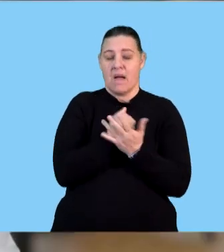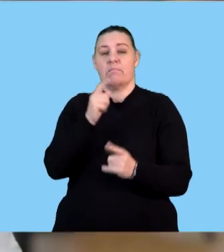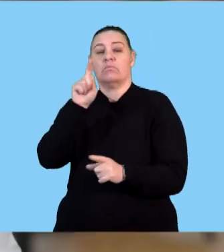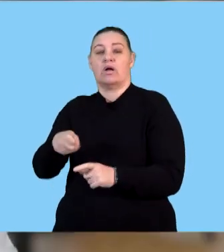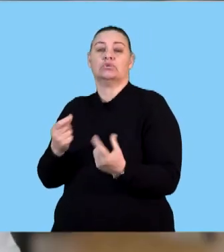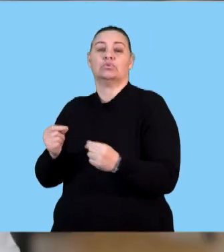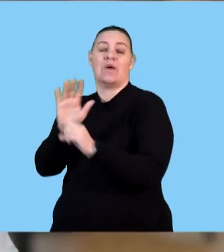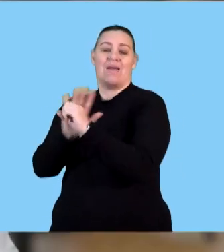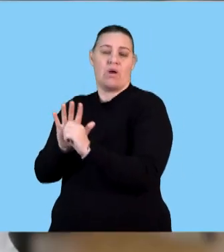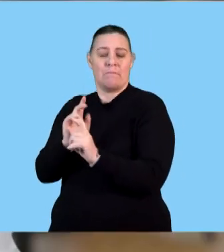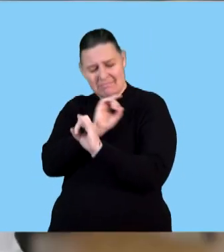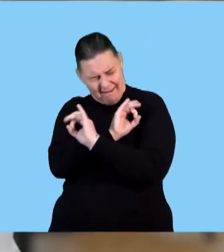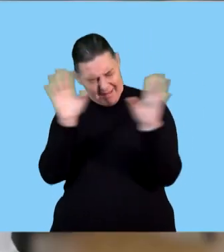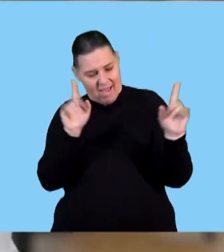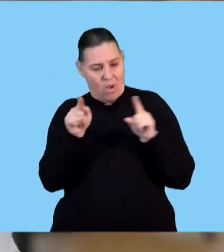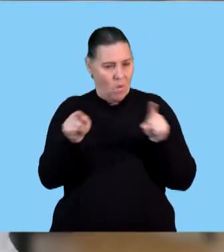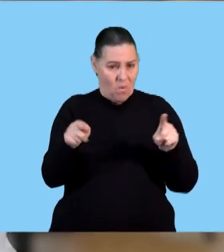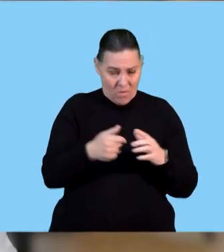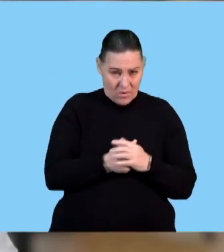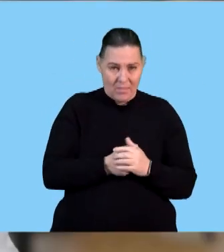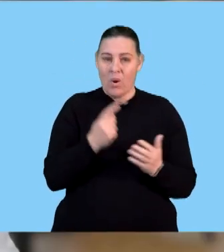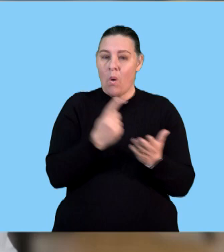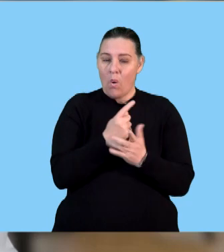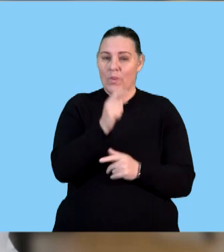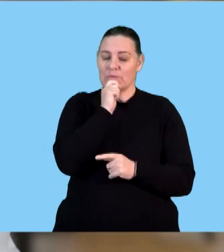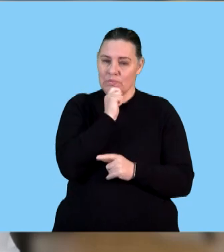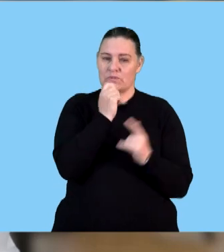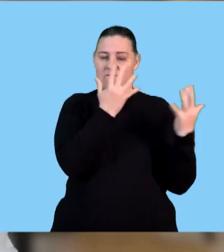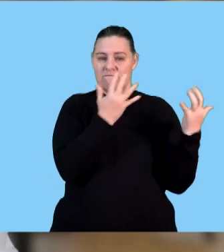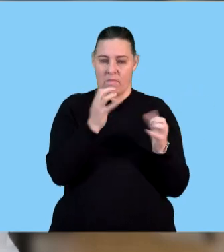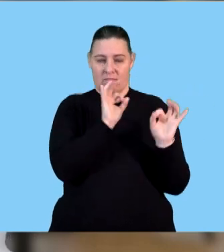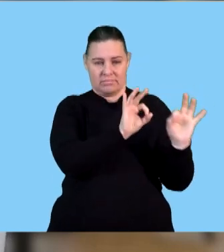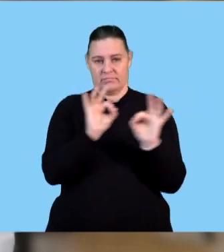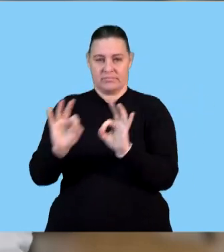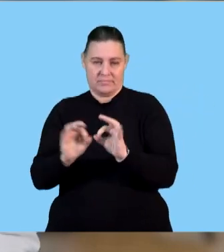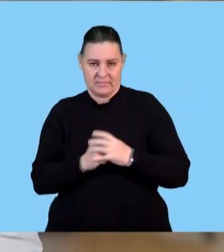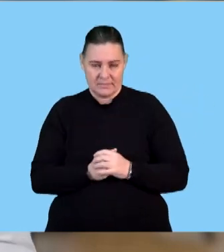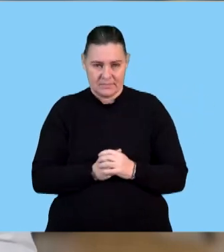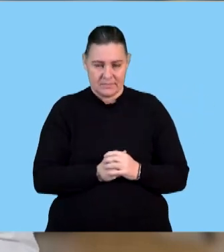You've got to focus when doing this topic, please. And always use the correct formula.